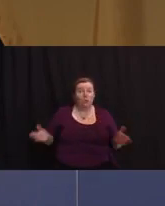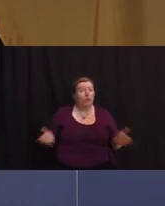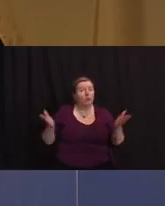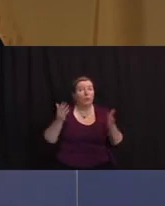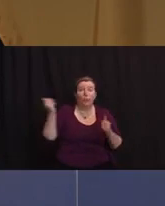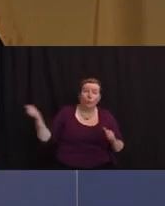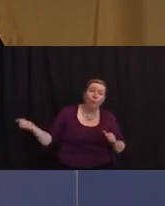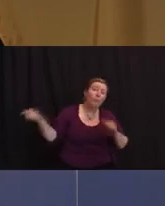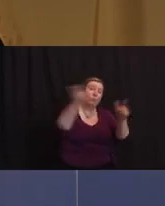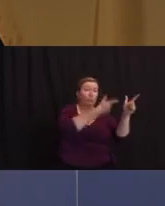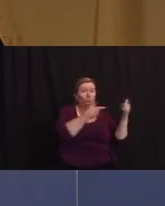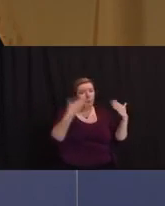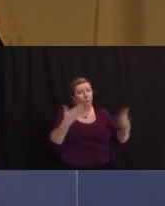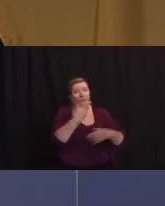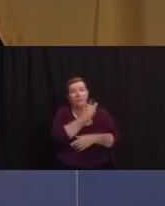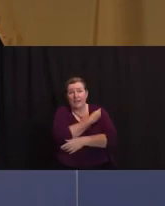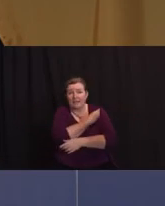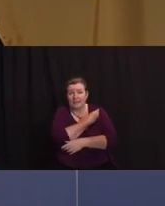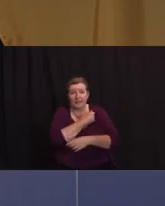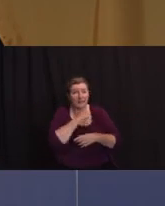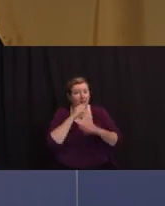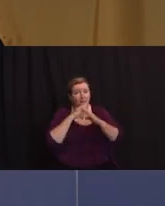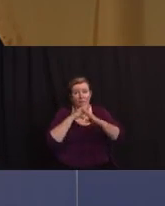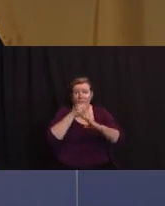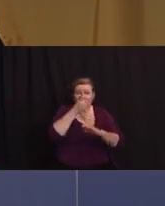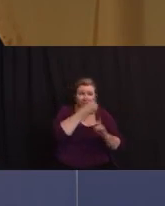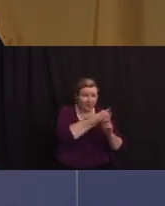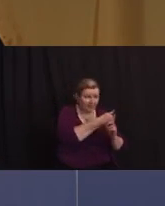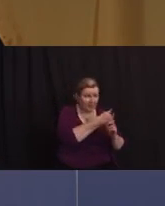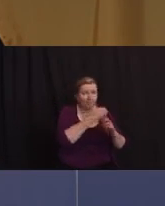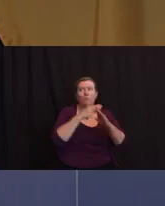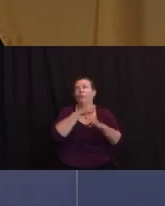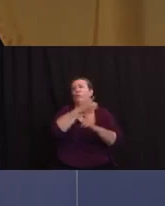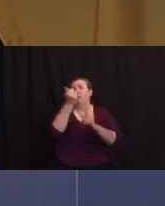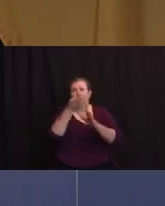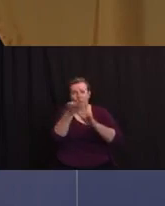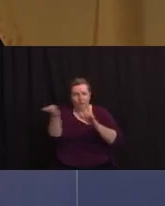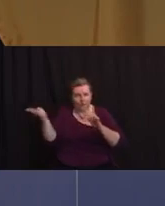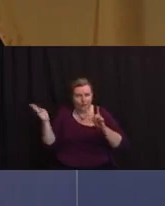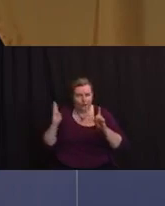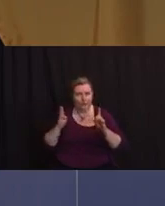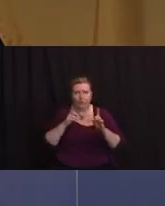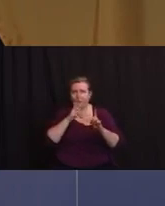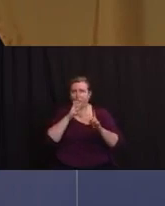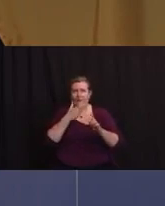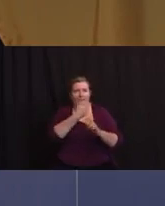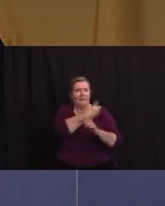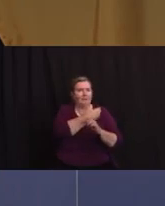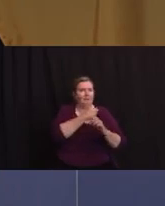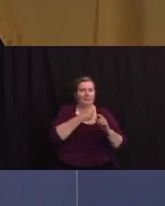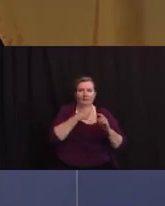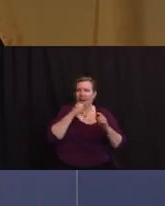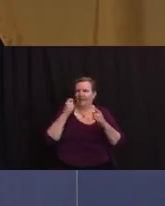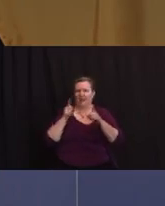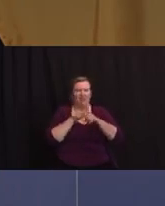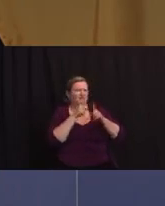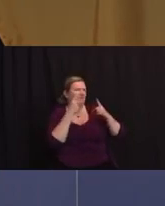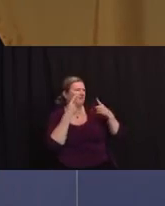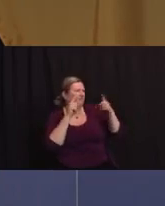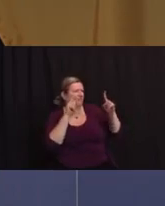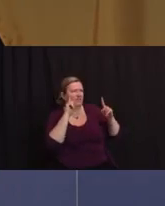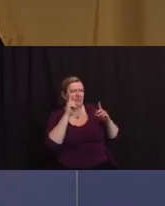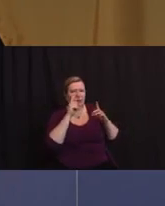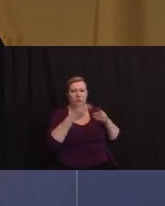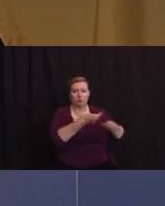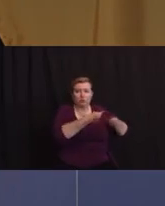vaccinated, because you're protecting not only yourself, you're helping to protect those people for whom the vaccines may not work as well. So one